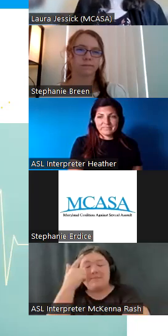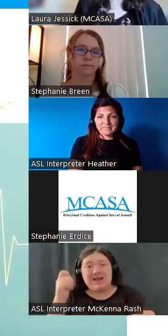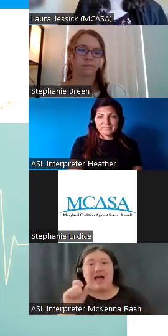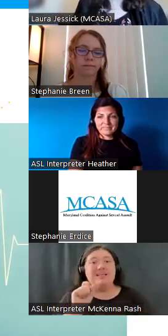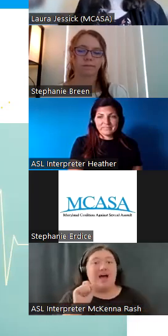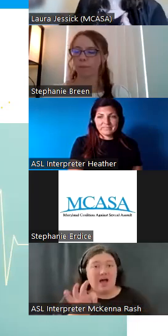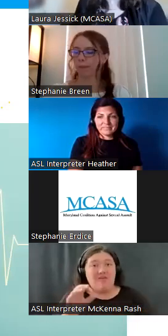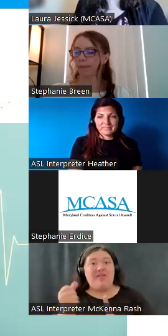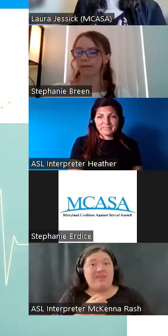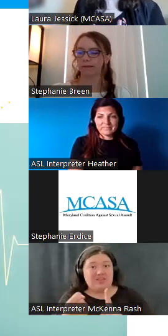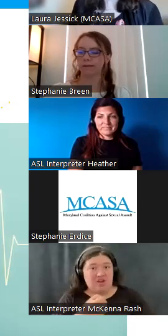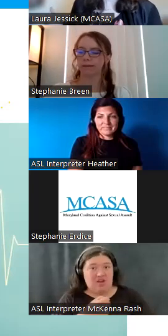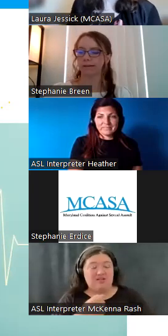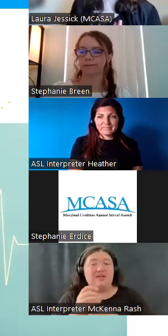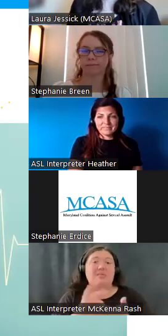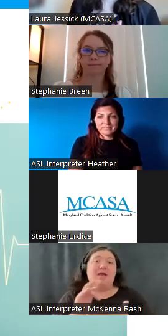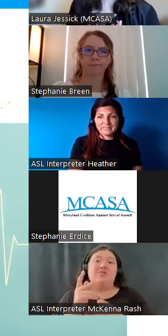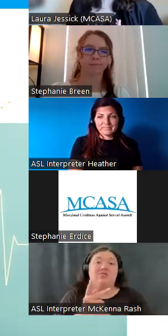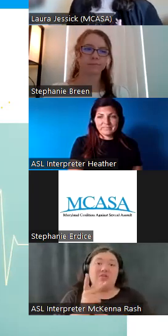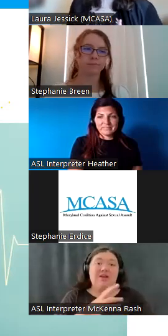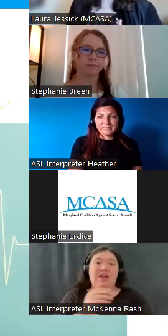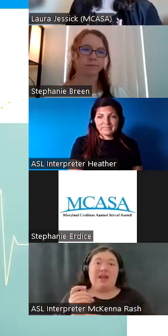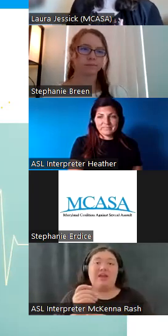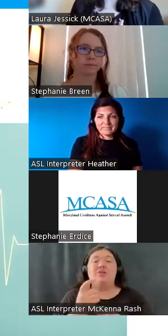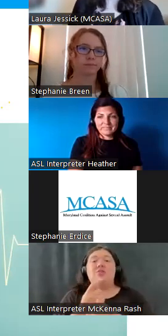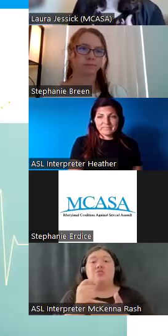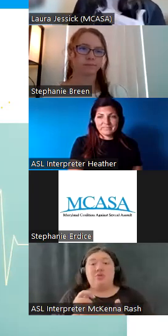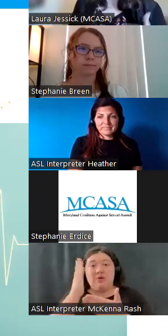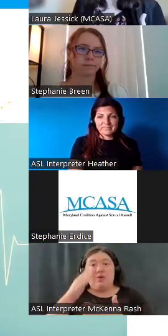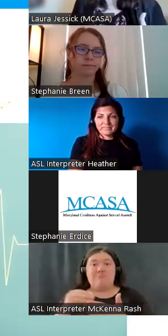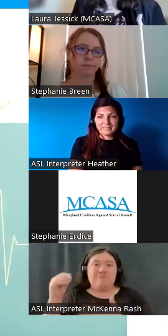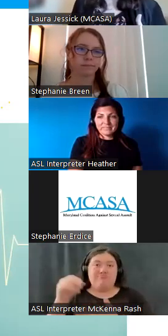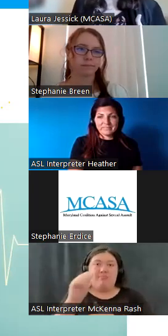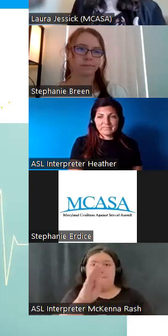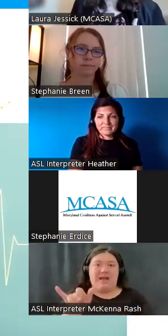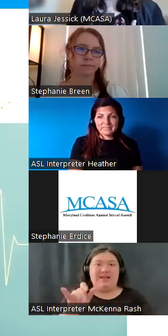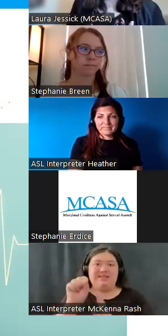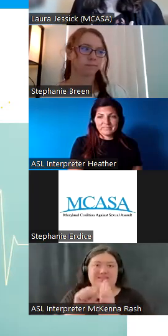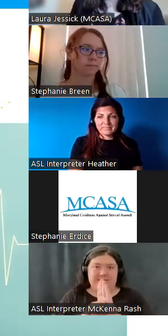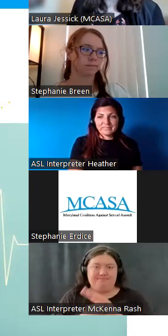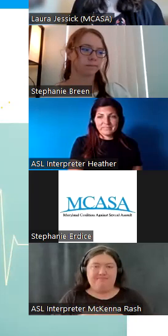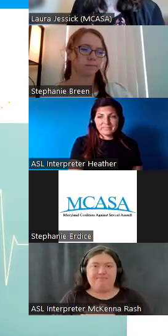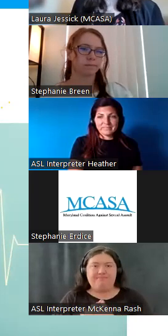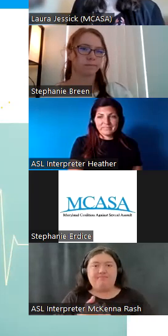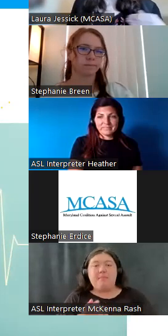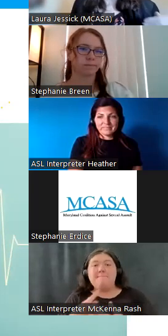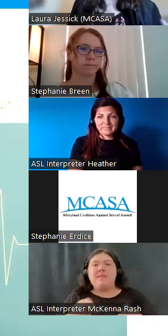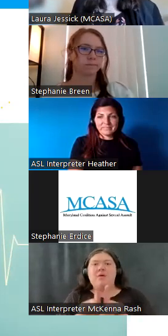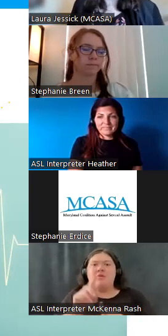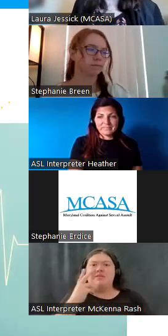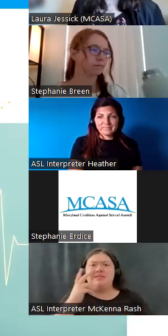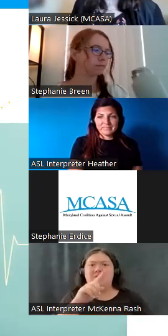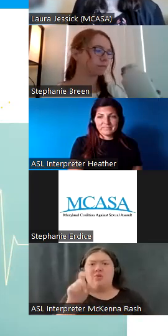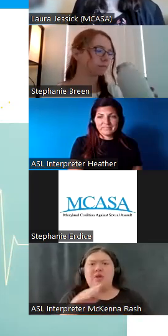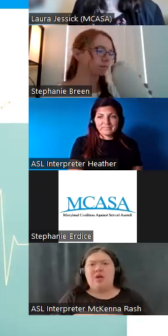the assault, the medical care and treatment will be reimbursed by the state. I also see a question on the difference between